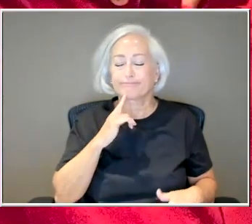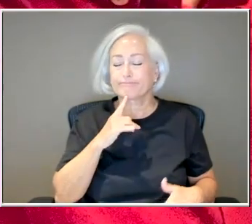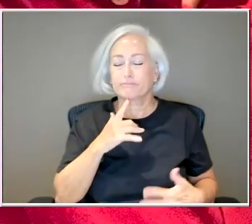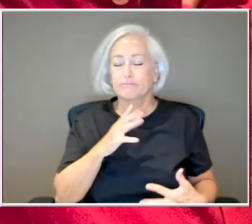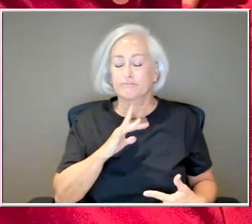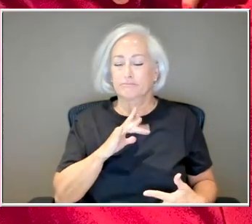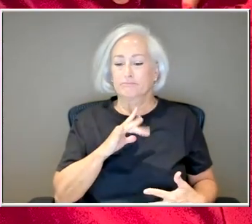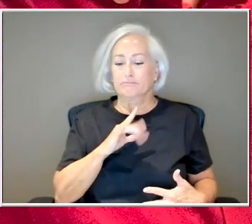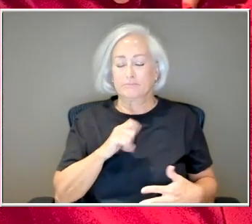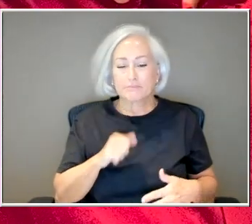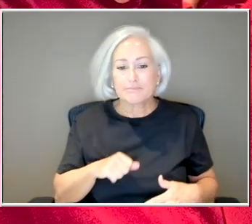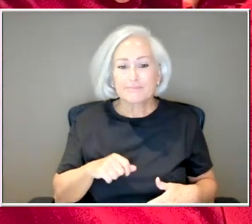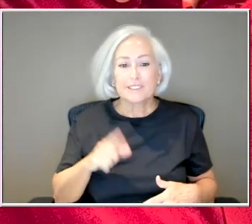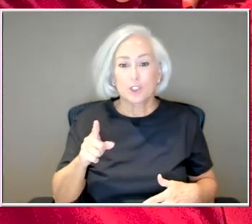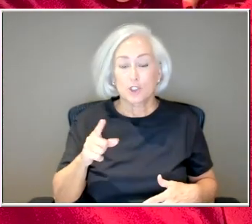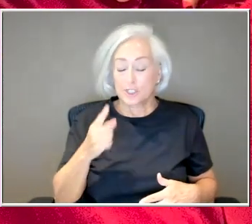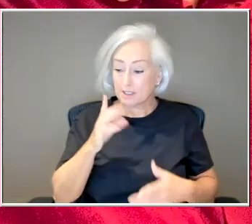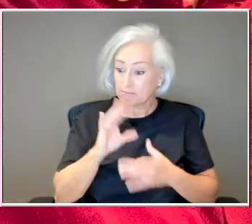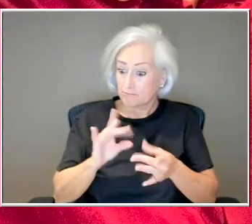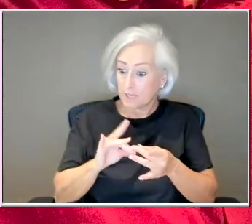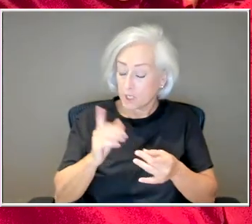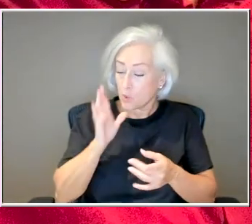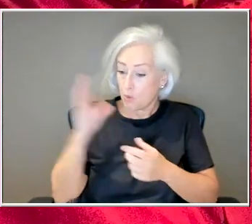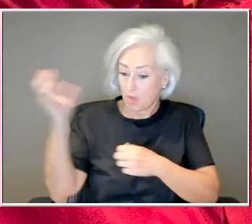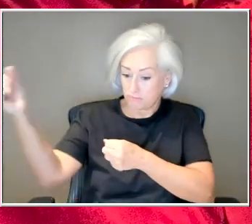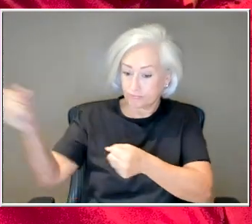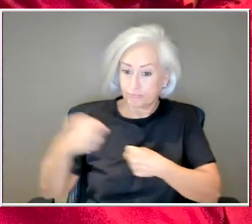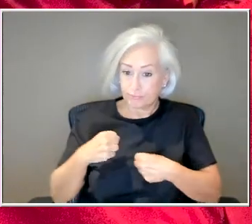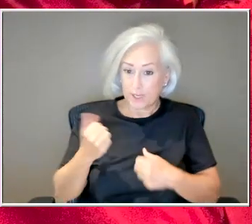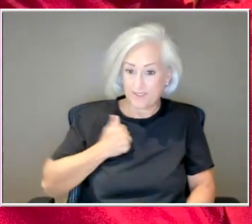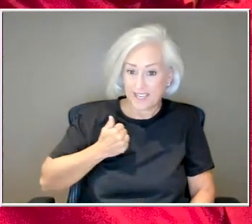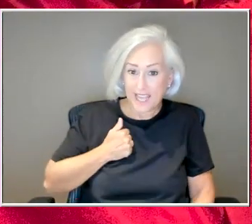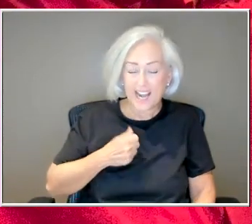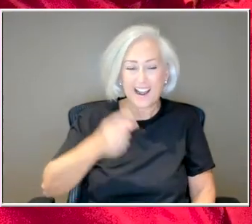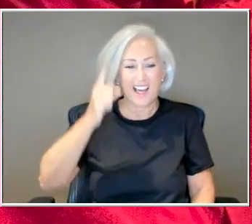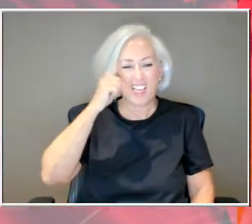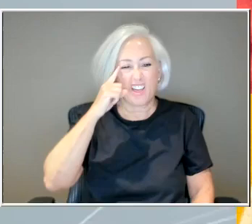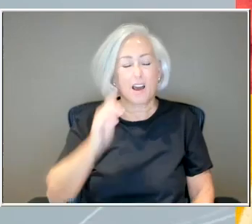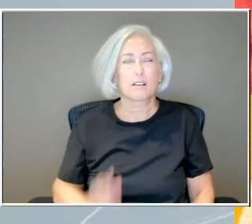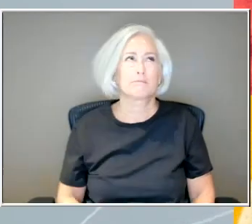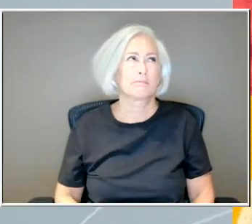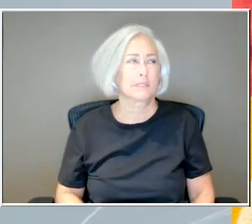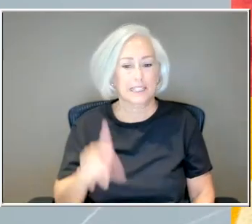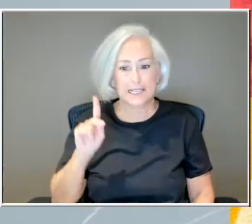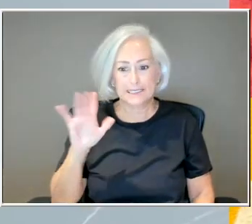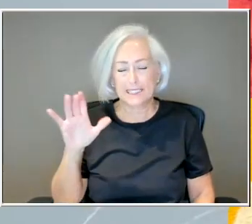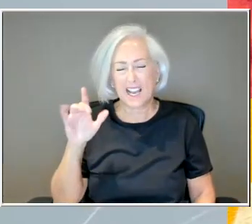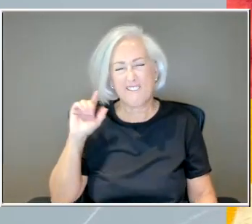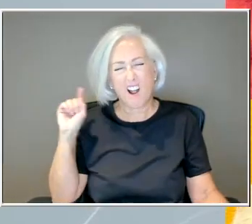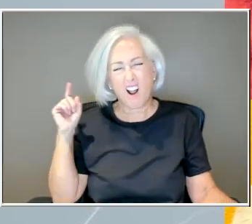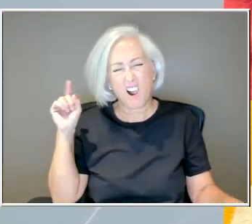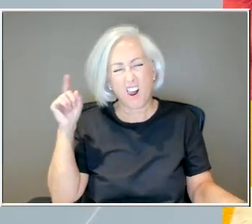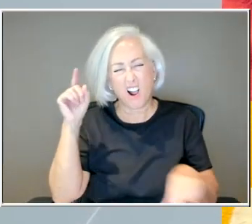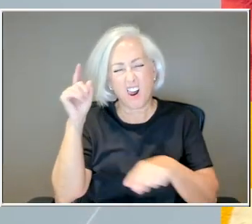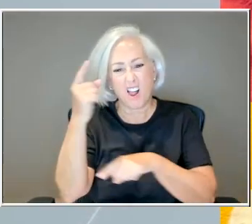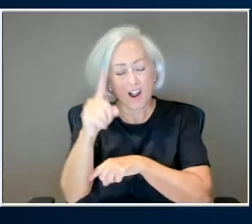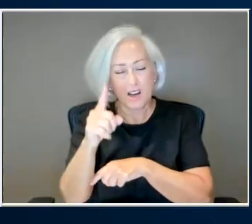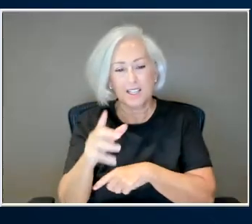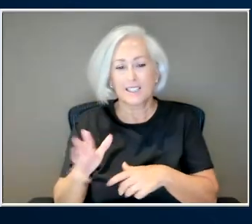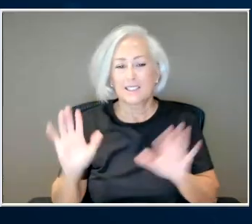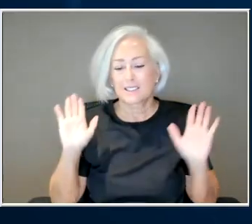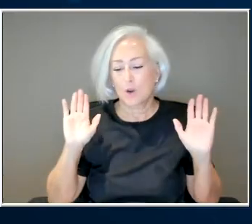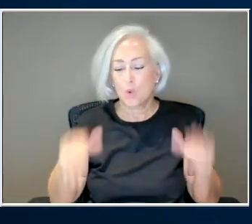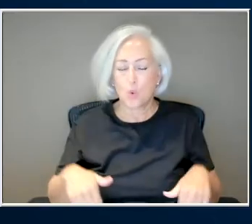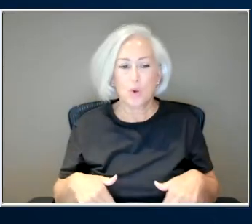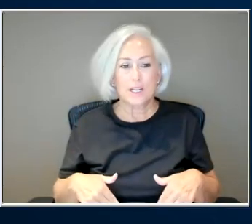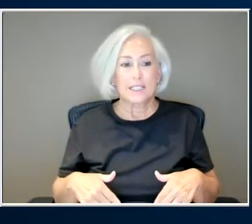mentioned that she was coming up, and I thought, you know, Kansas City's a long ways away, so I was sort of like, well, this takes a bit